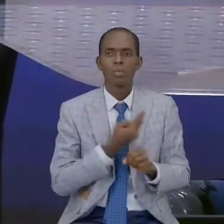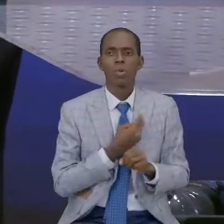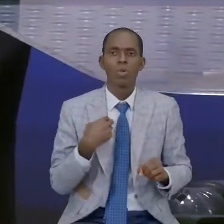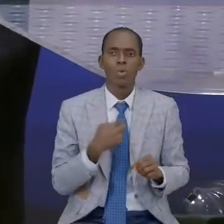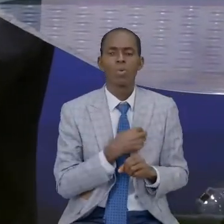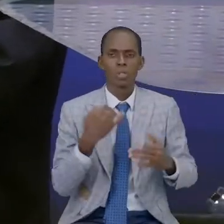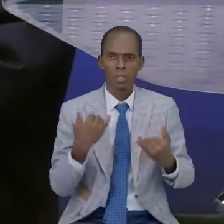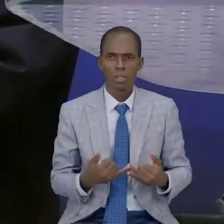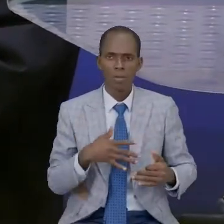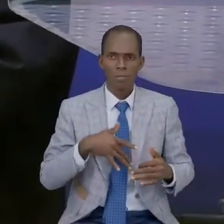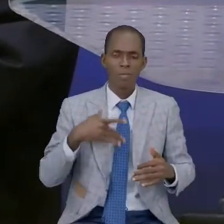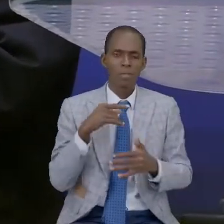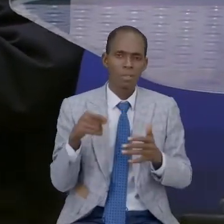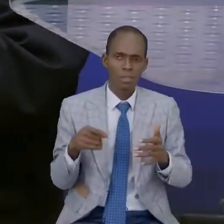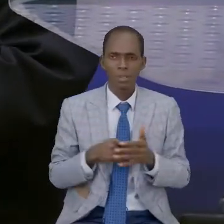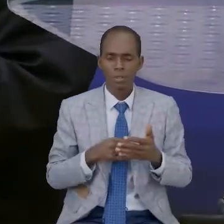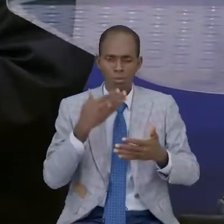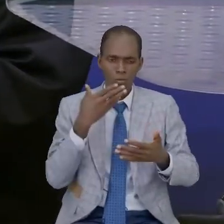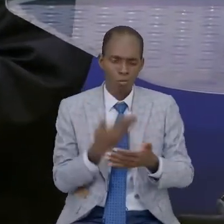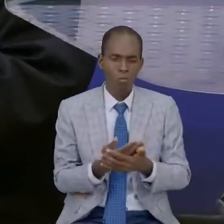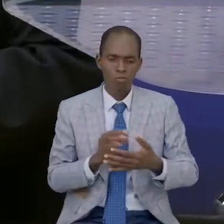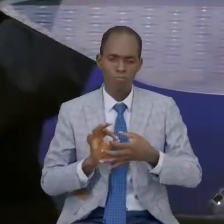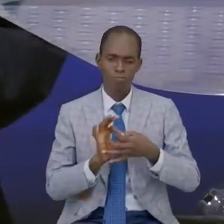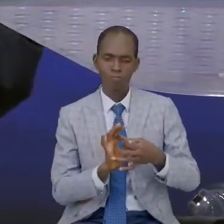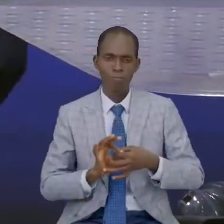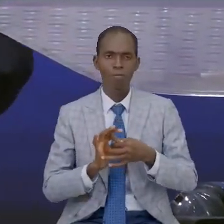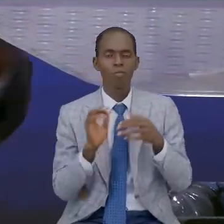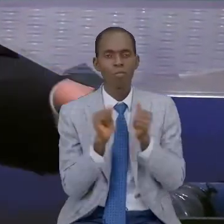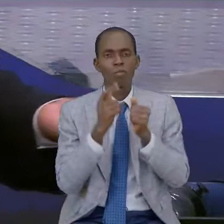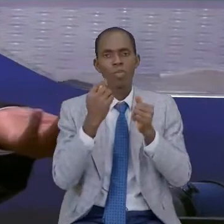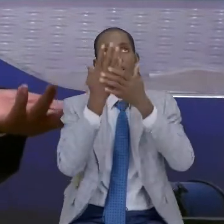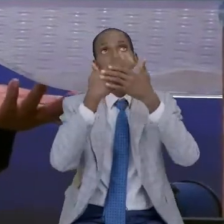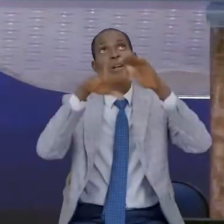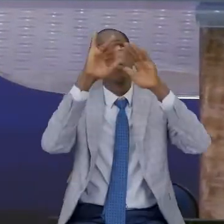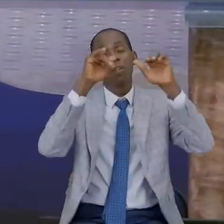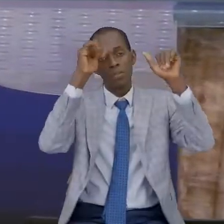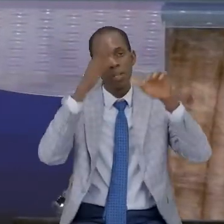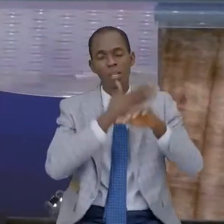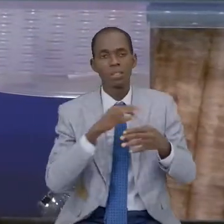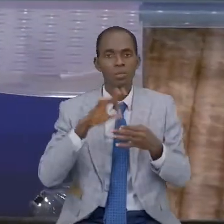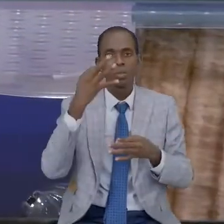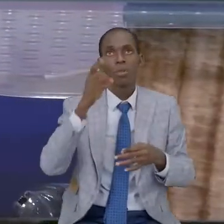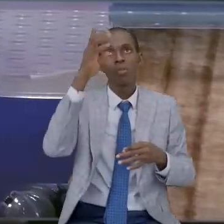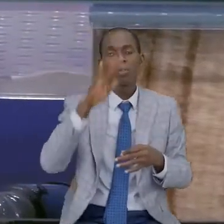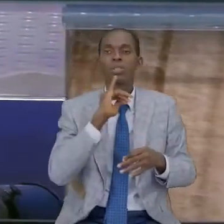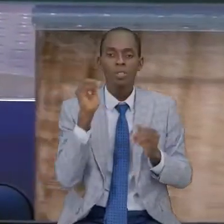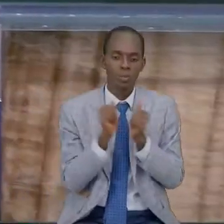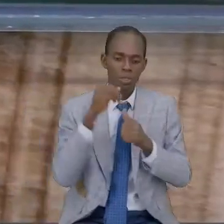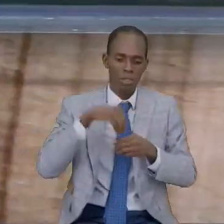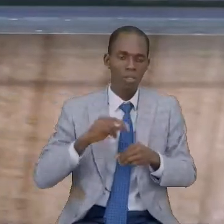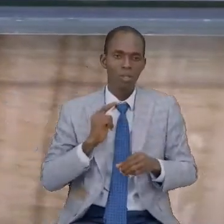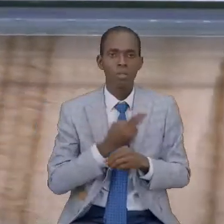and we feel this intimacy and fellowship with the Heavenly Father, and the Spirit of God is within us,